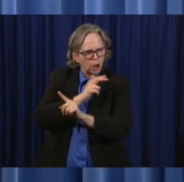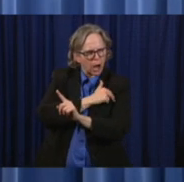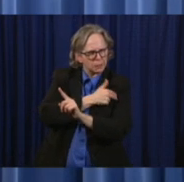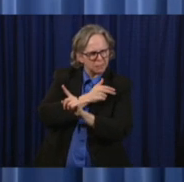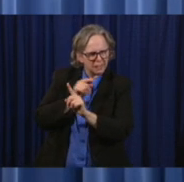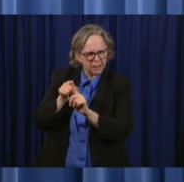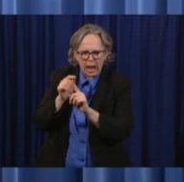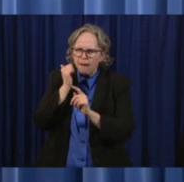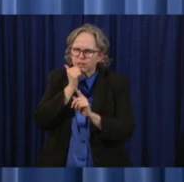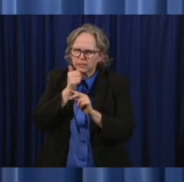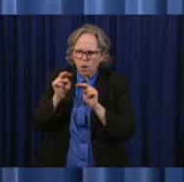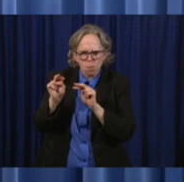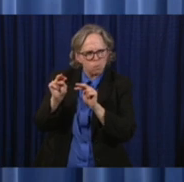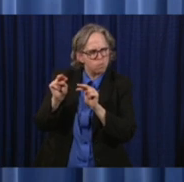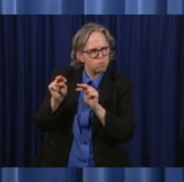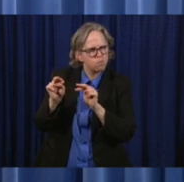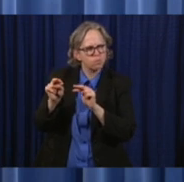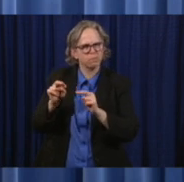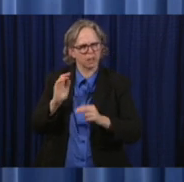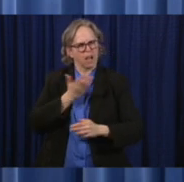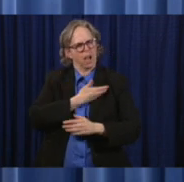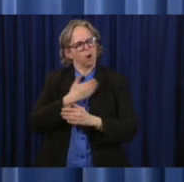day.